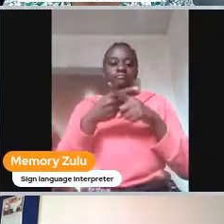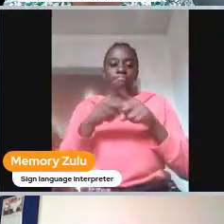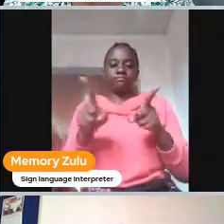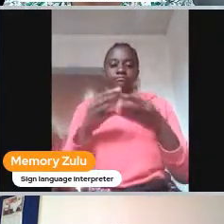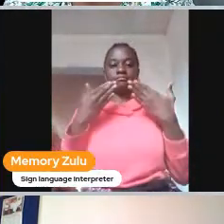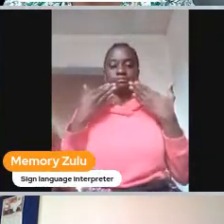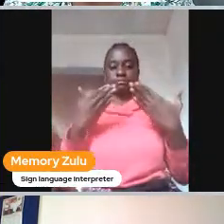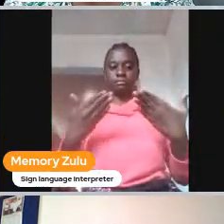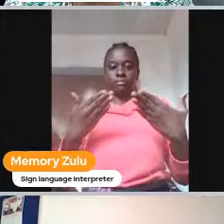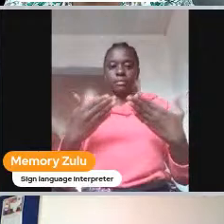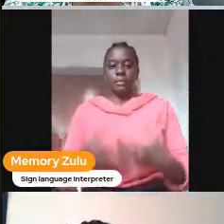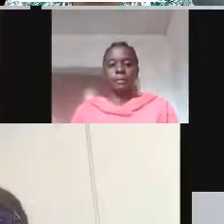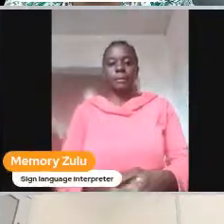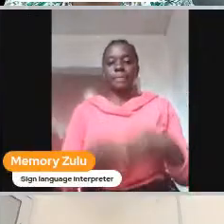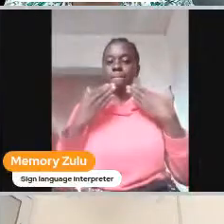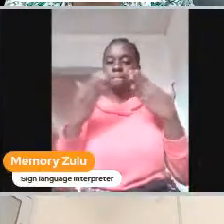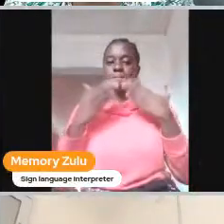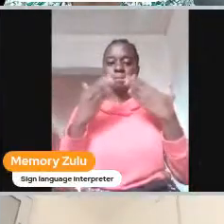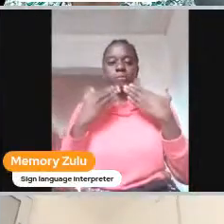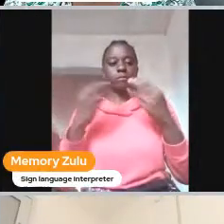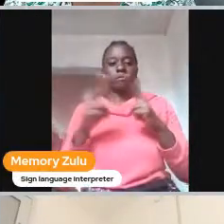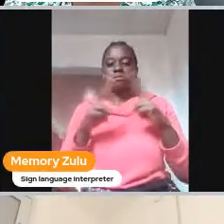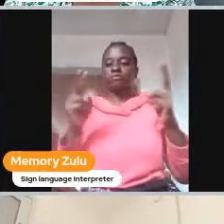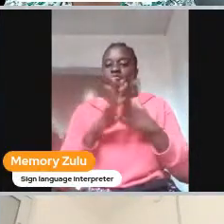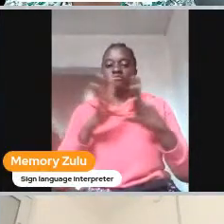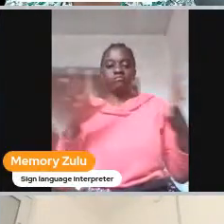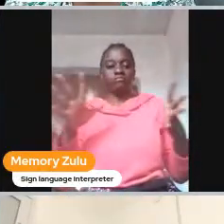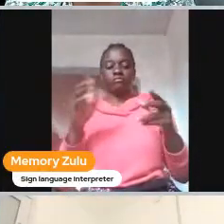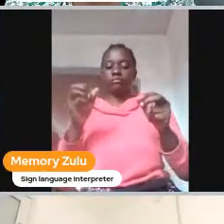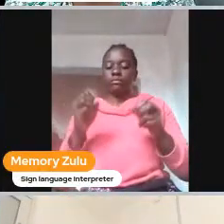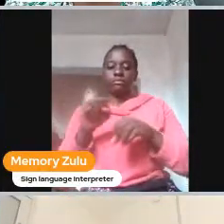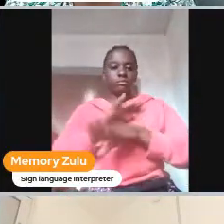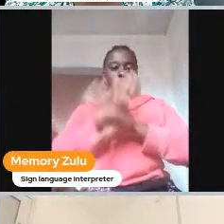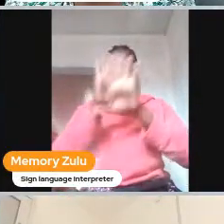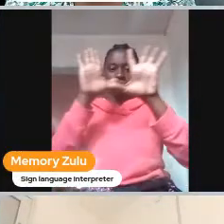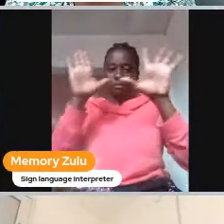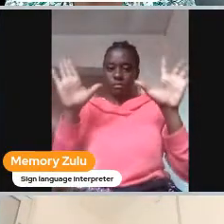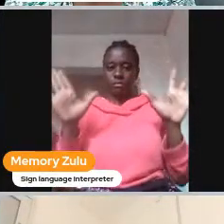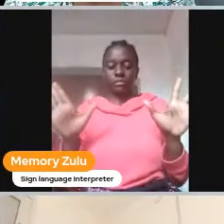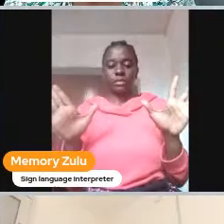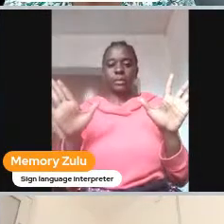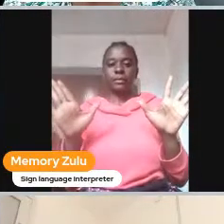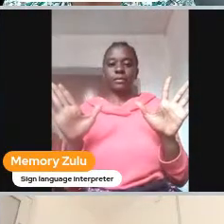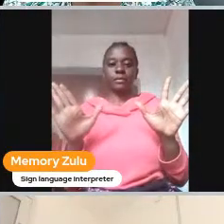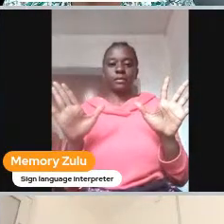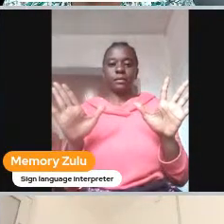Thank you so much, Sarah. That was very clear. I'm sure to have learned something from that definition.